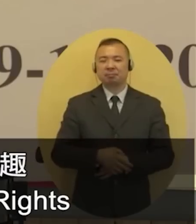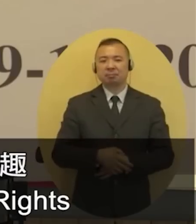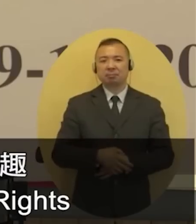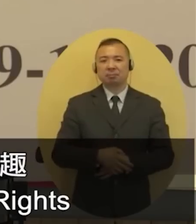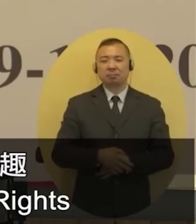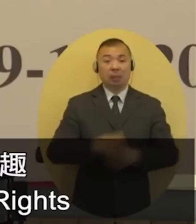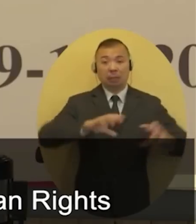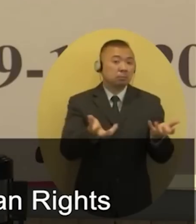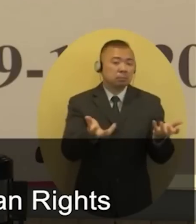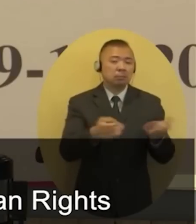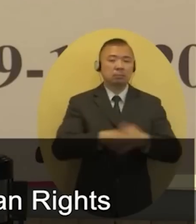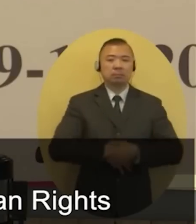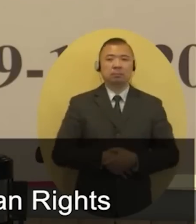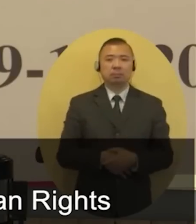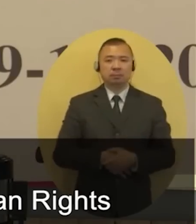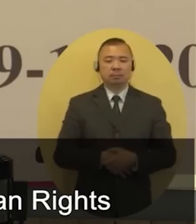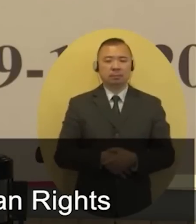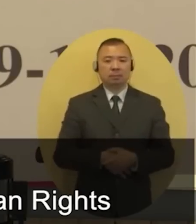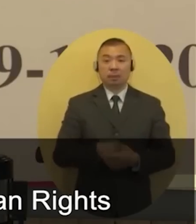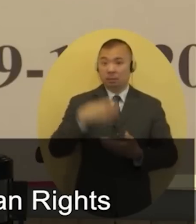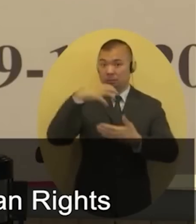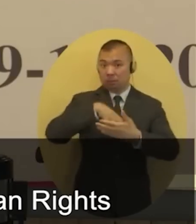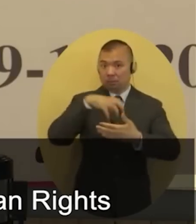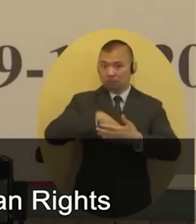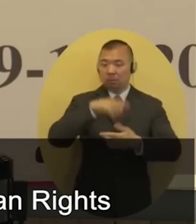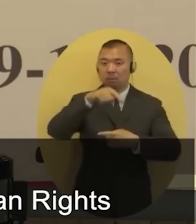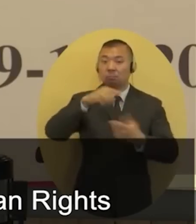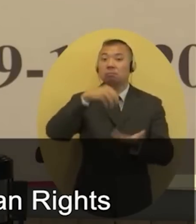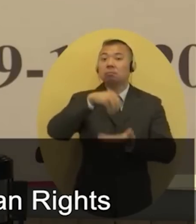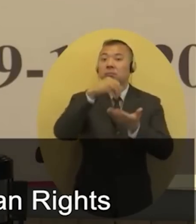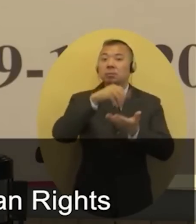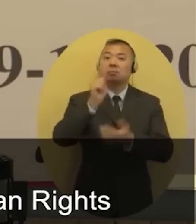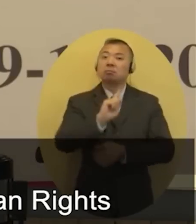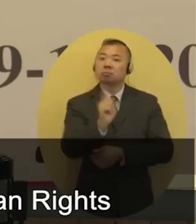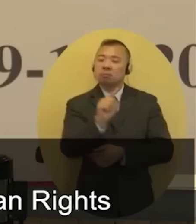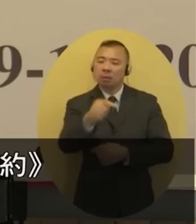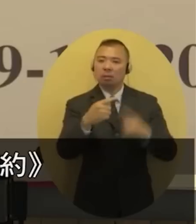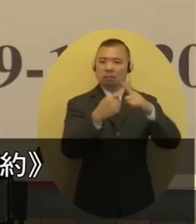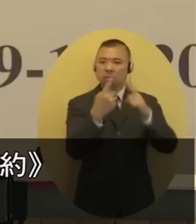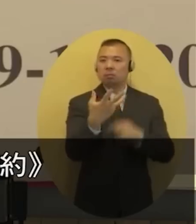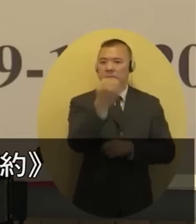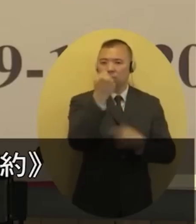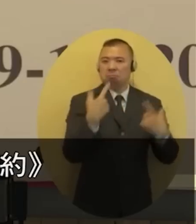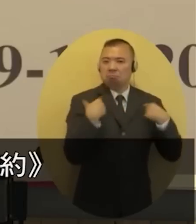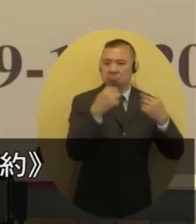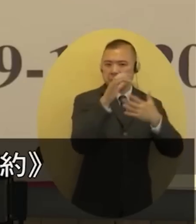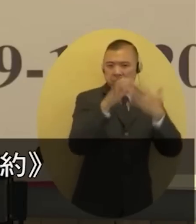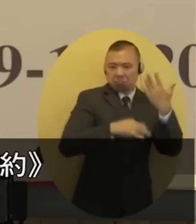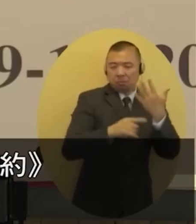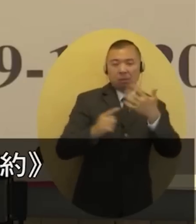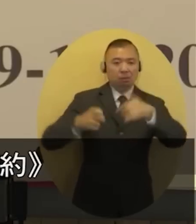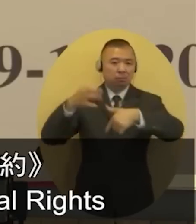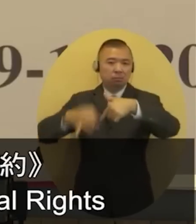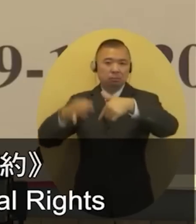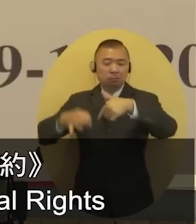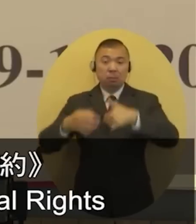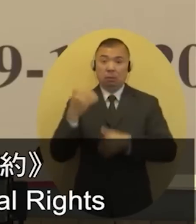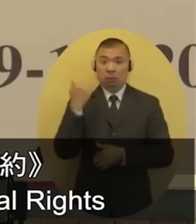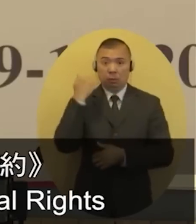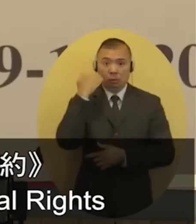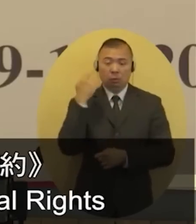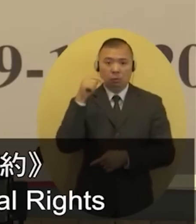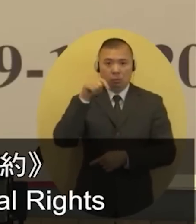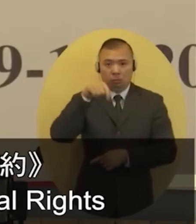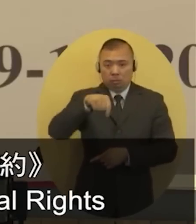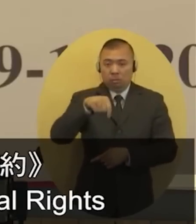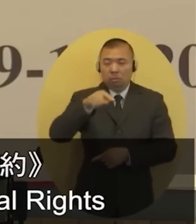of Human Rights. Without the Universal Declaration on Human Rights, there would be no